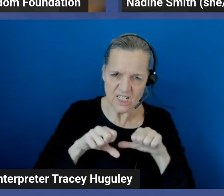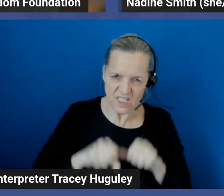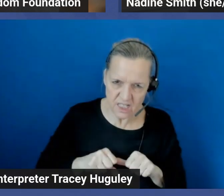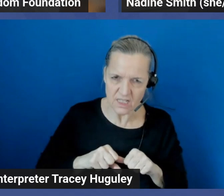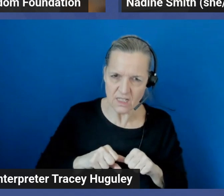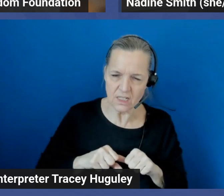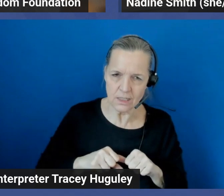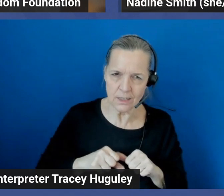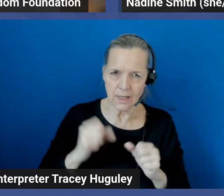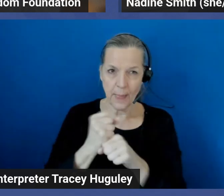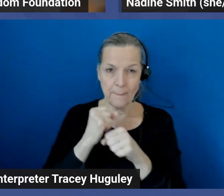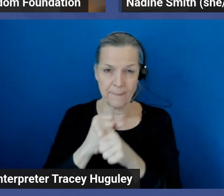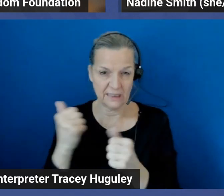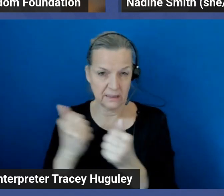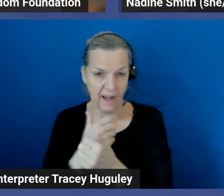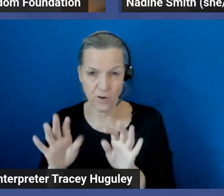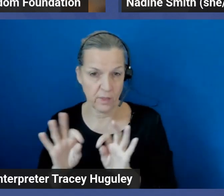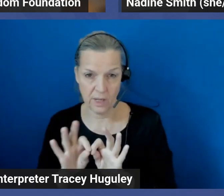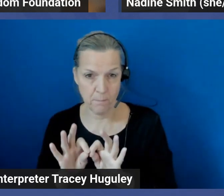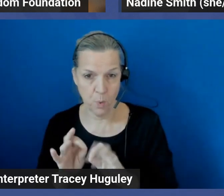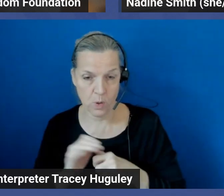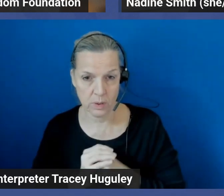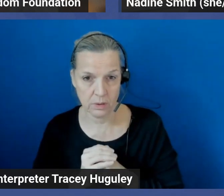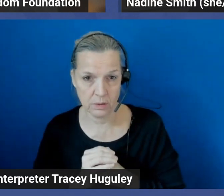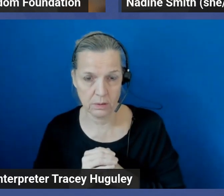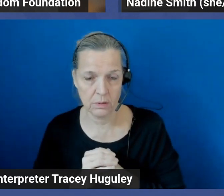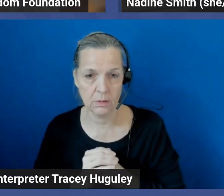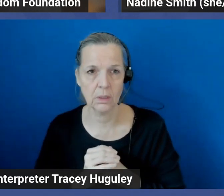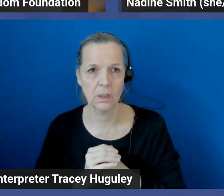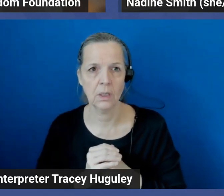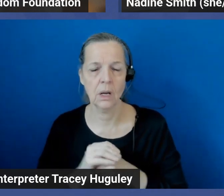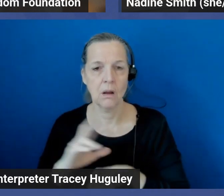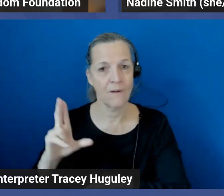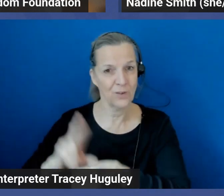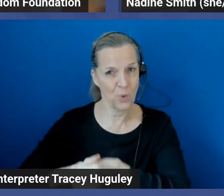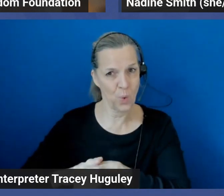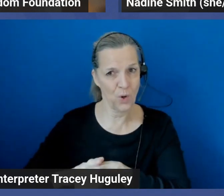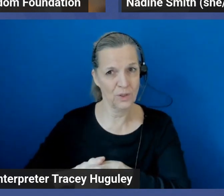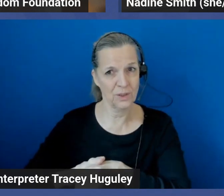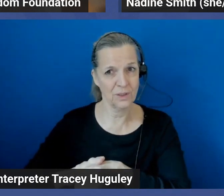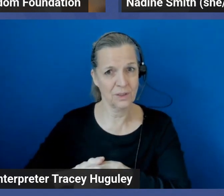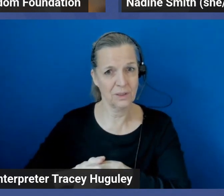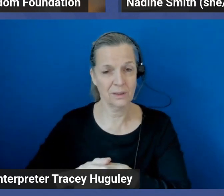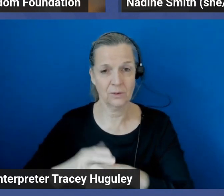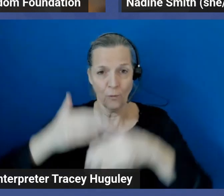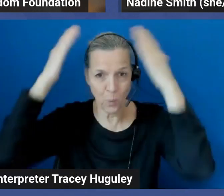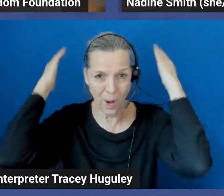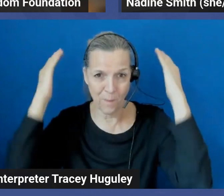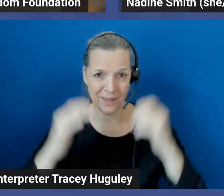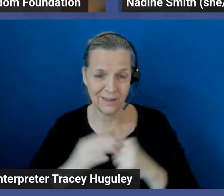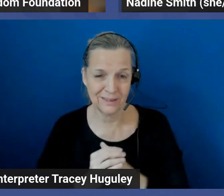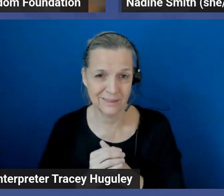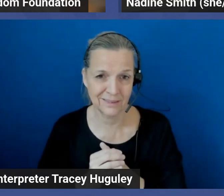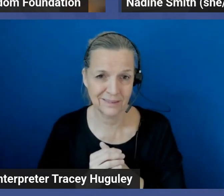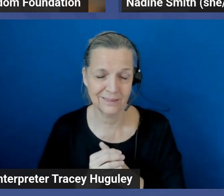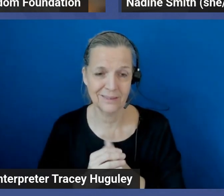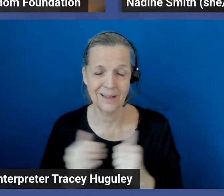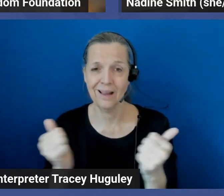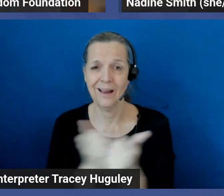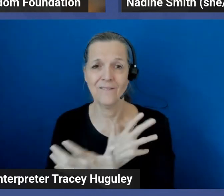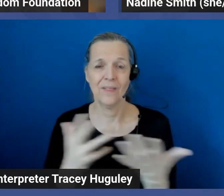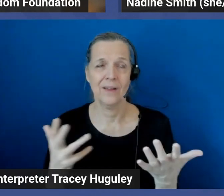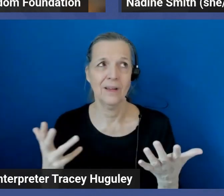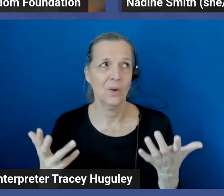makes everything important, which of course is also overwhelming because everything